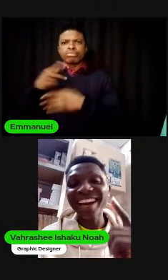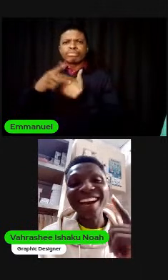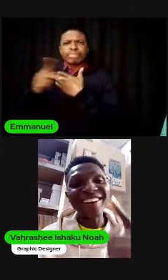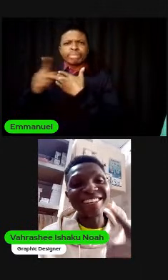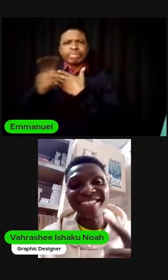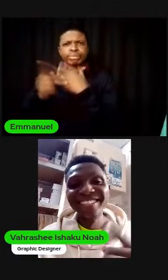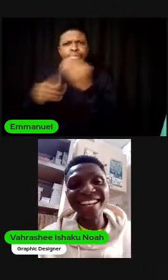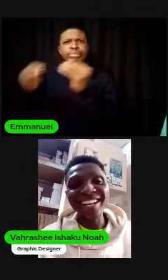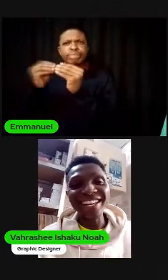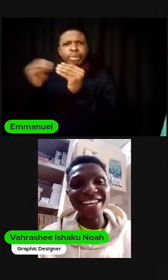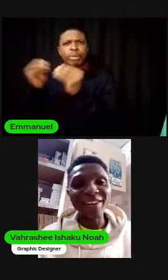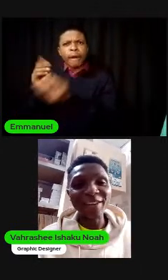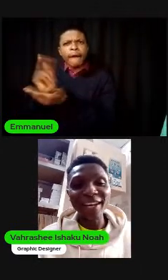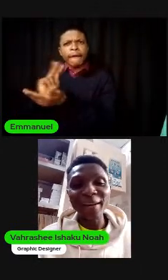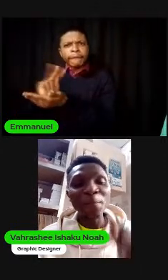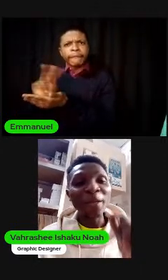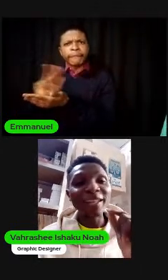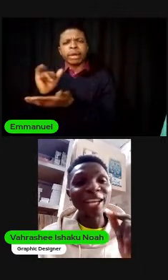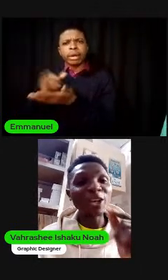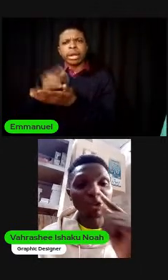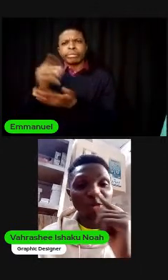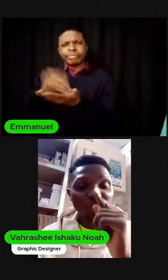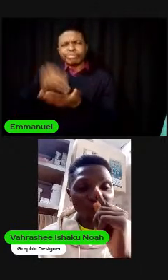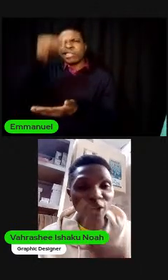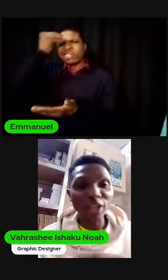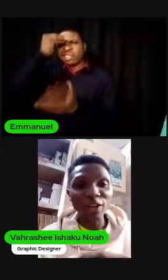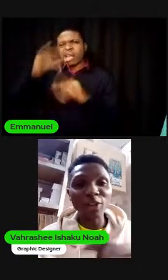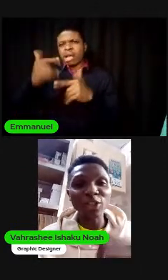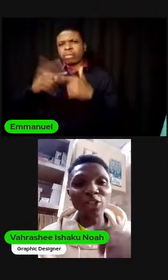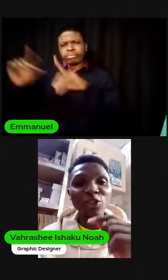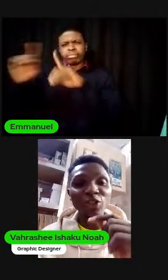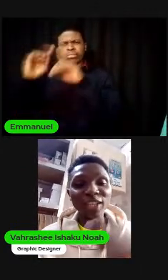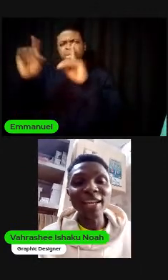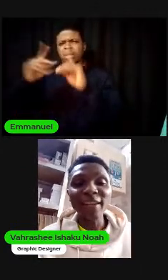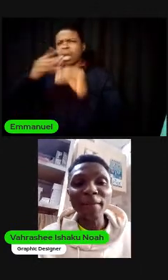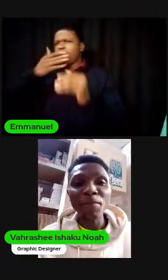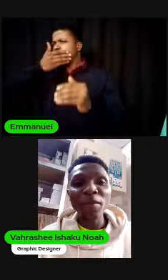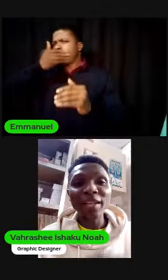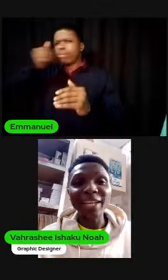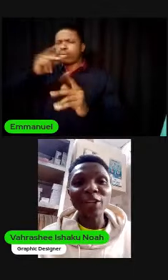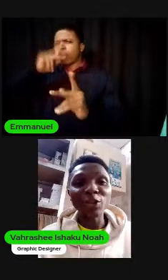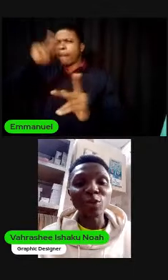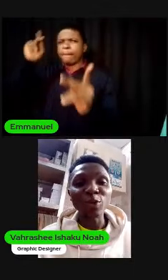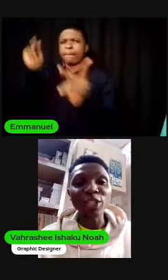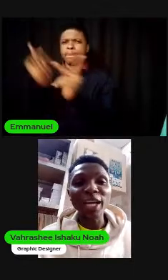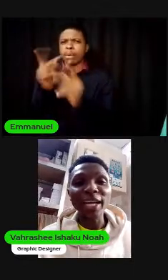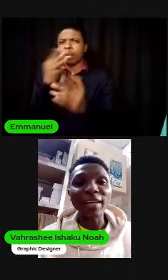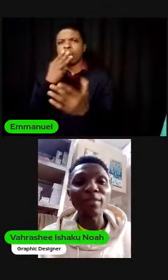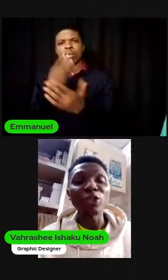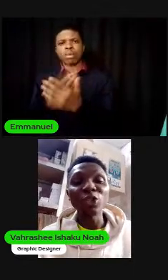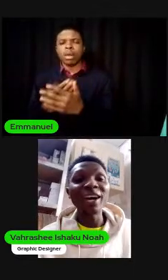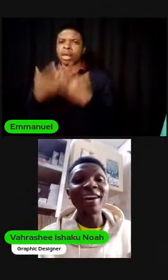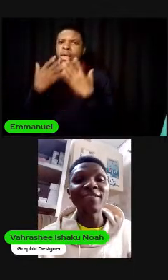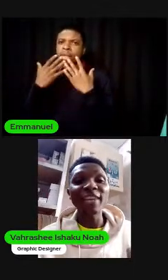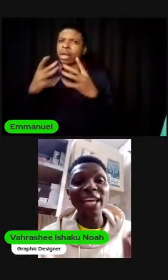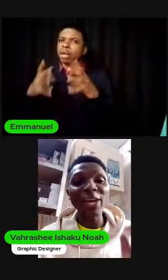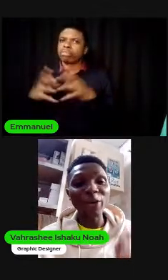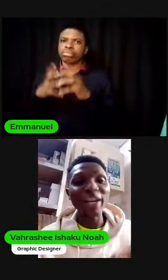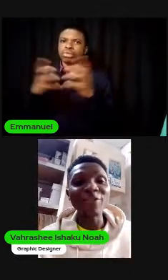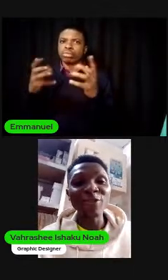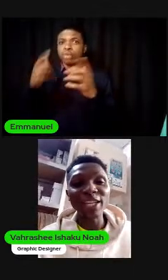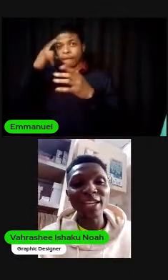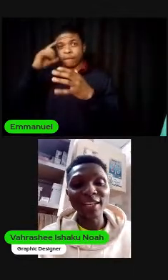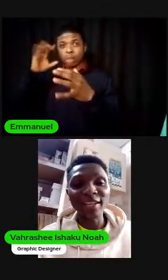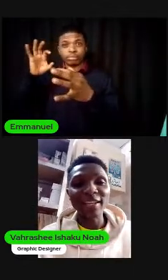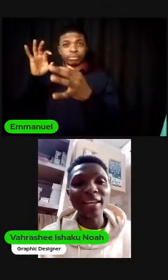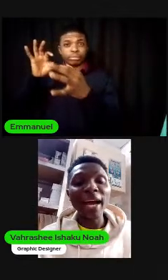growing consistently, okay? Thank you so much for joining us today. Thank you so much and do have a